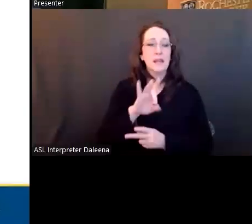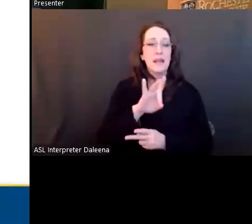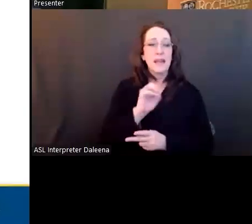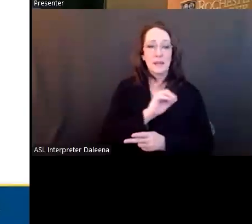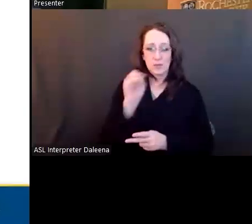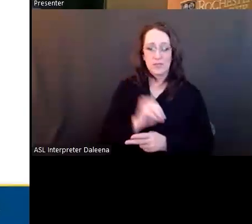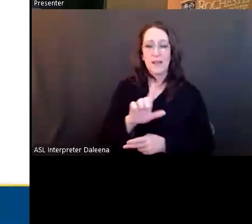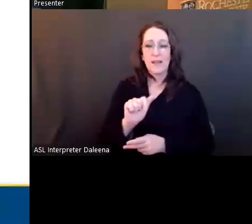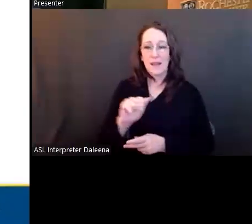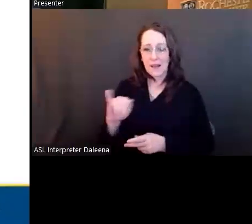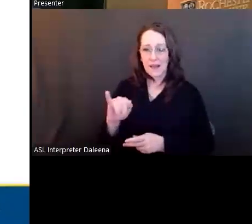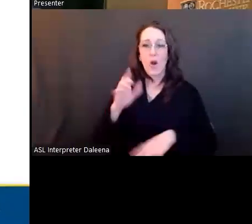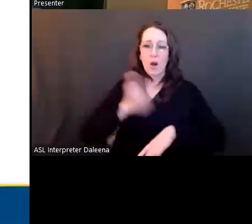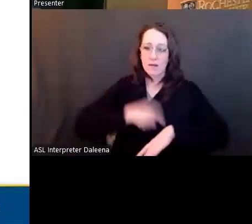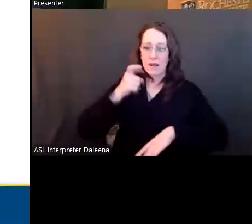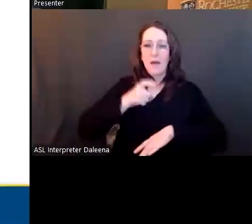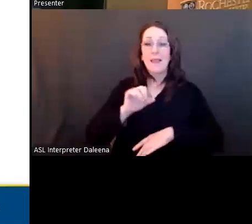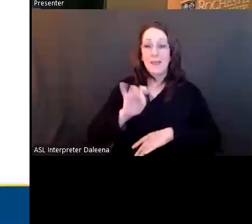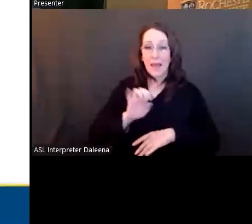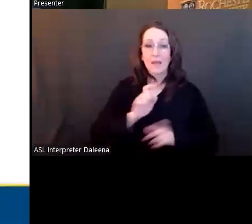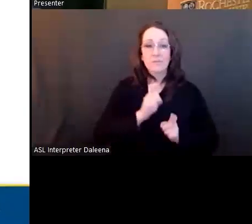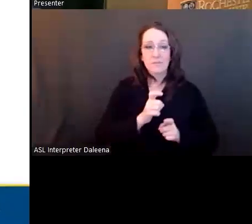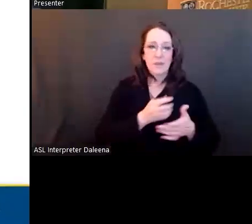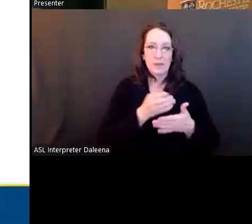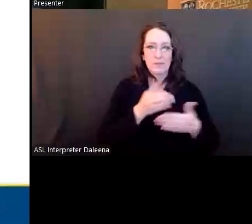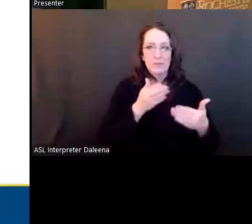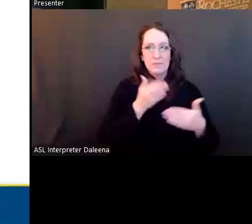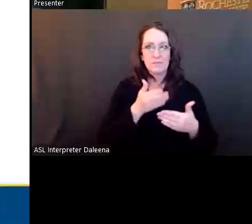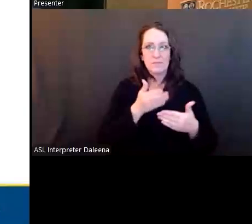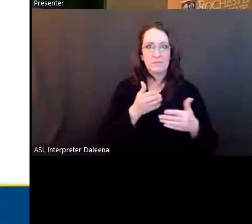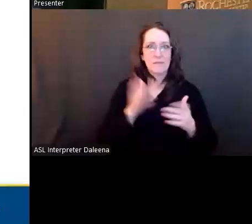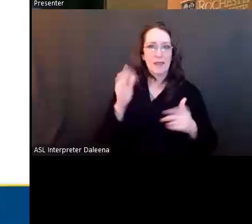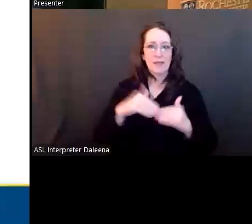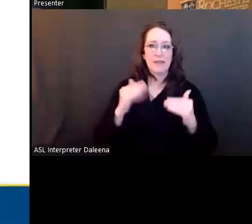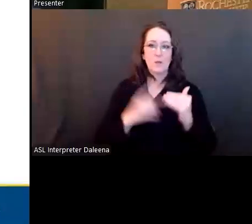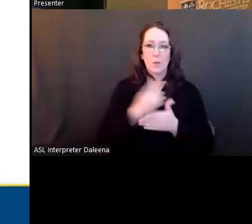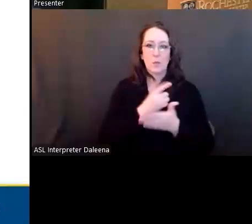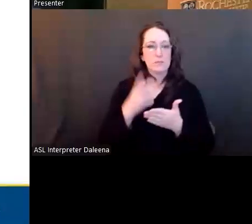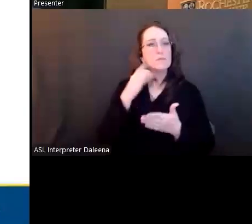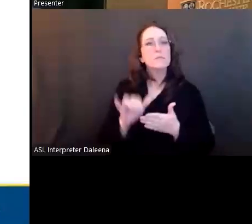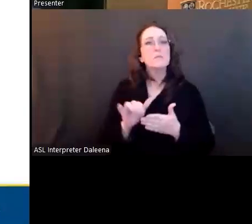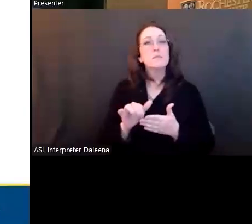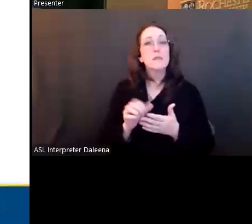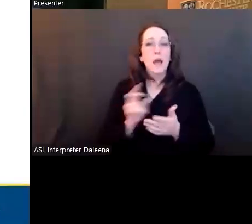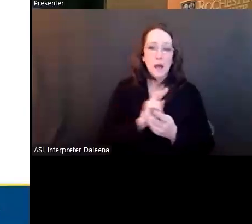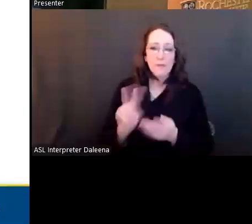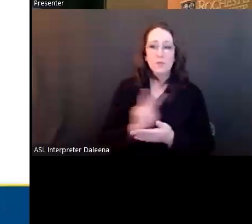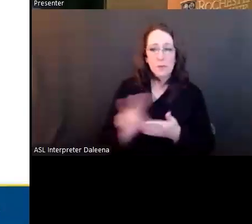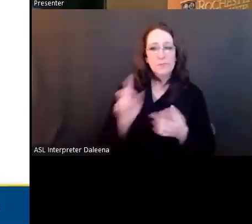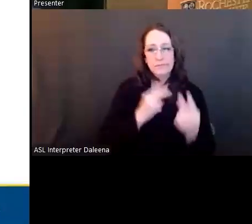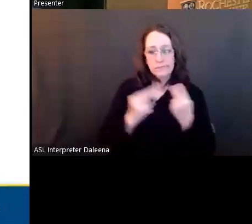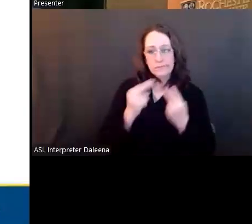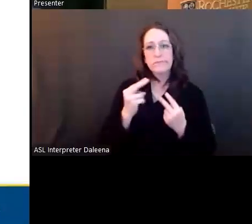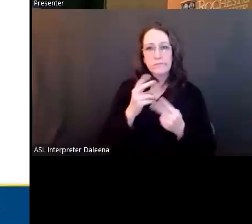on time, and all late LAIs were administered within 1 week. He meets with us about every 2 weeks and has noticed that the visit frequency is